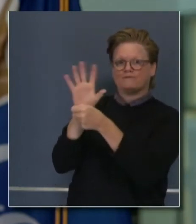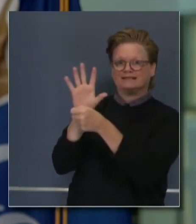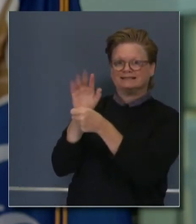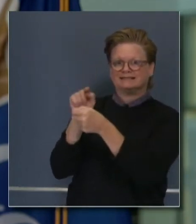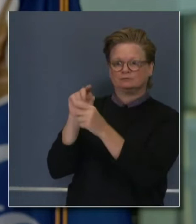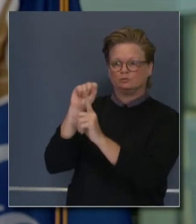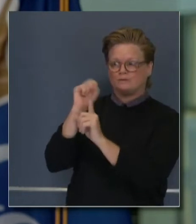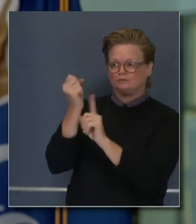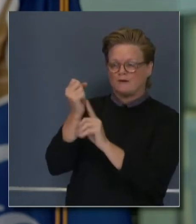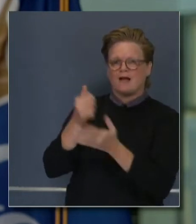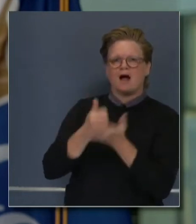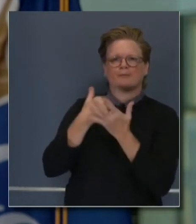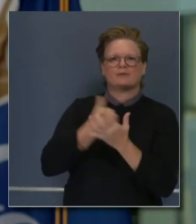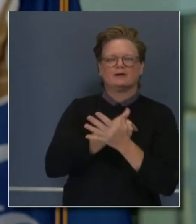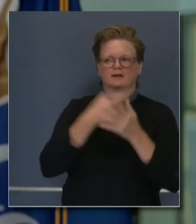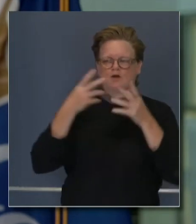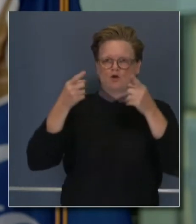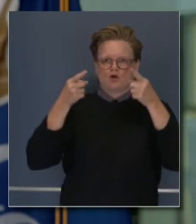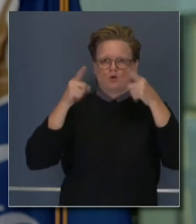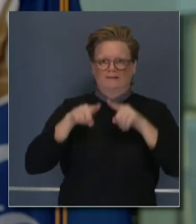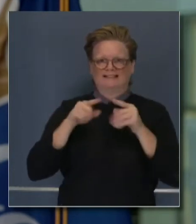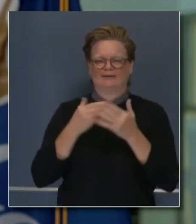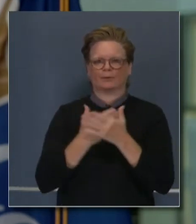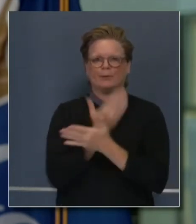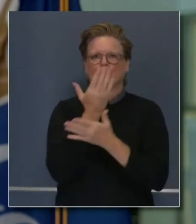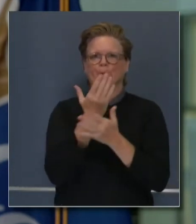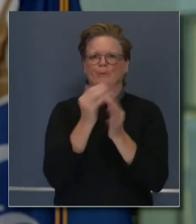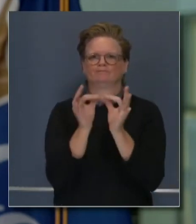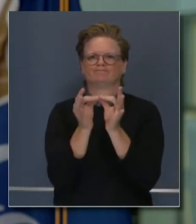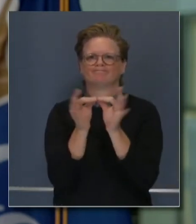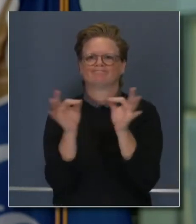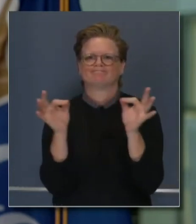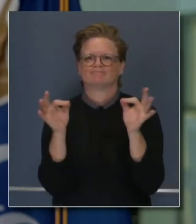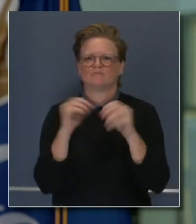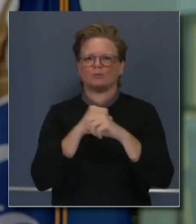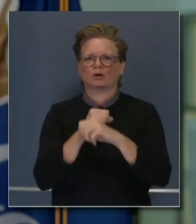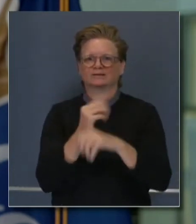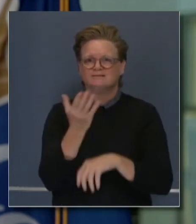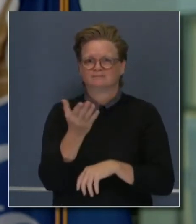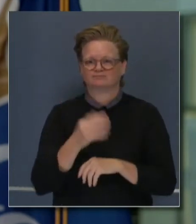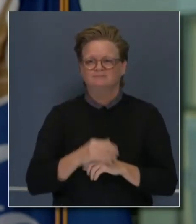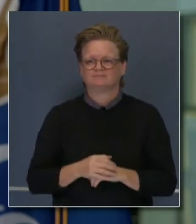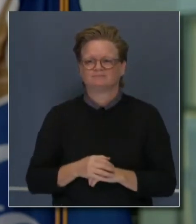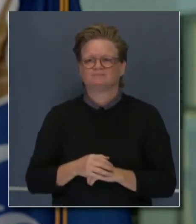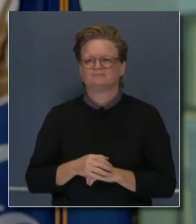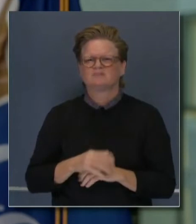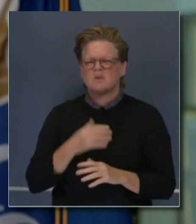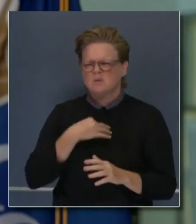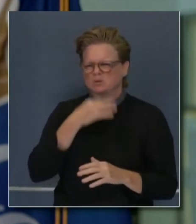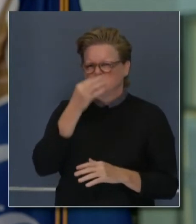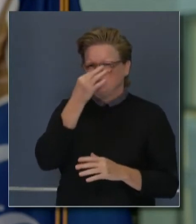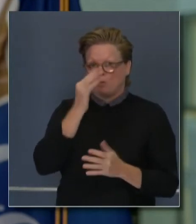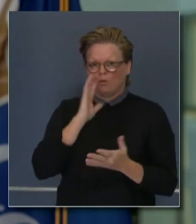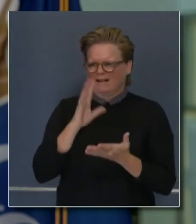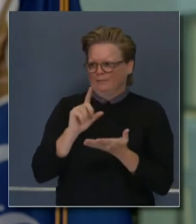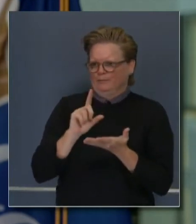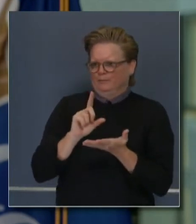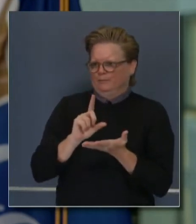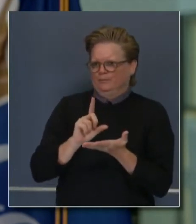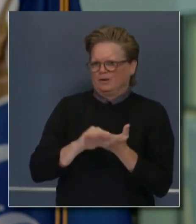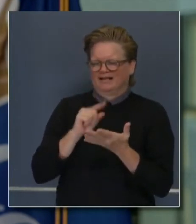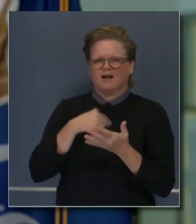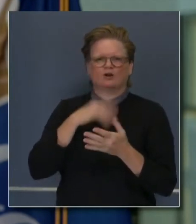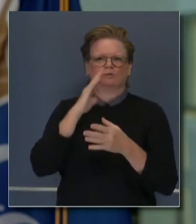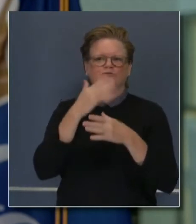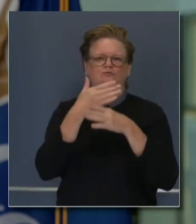and quite literally may already be in print as I speak. We are